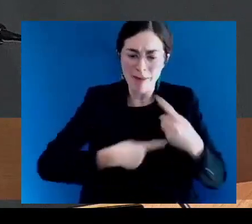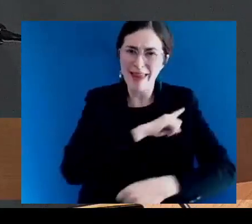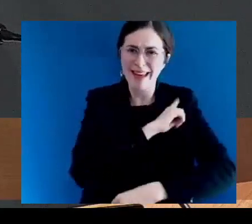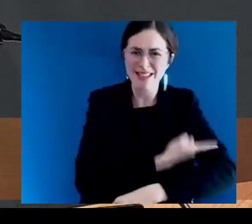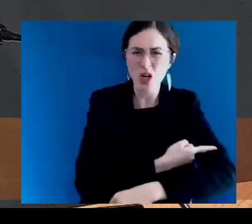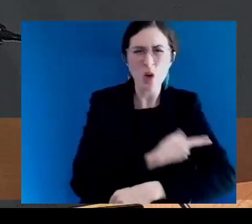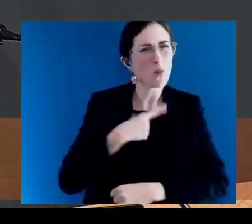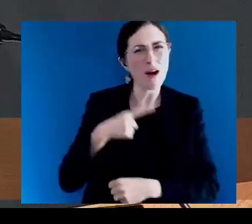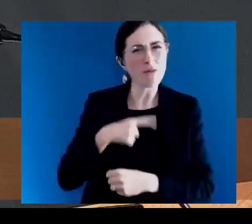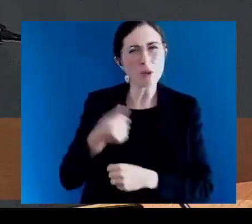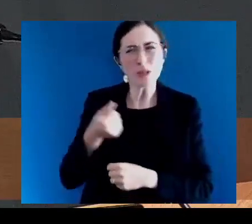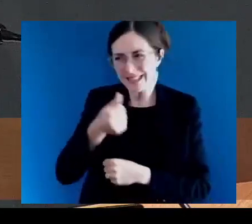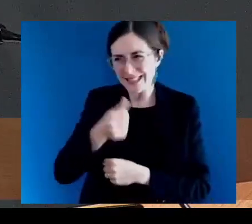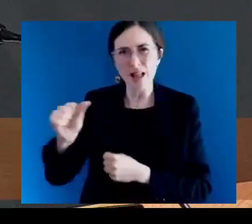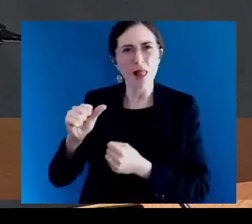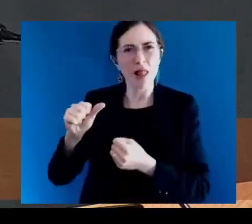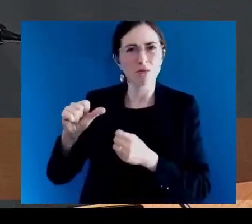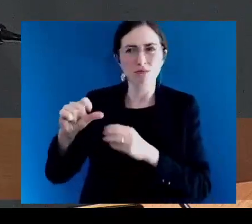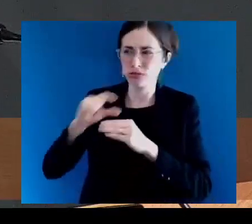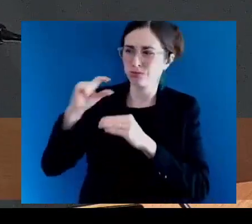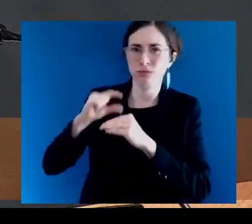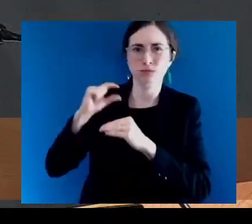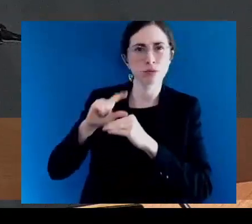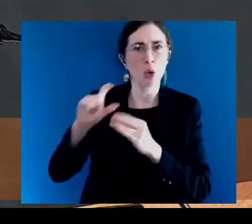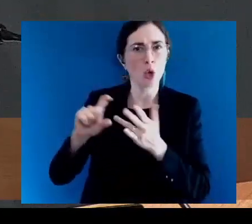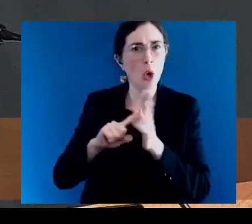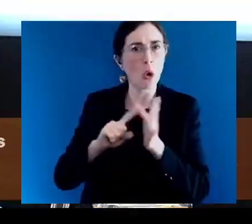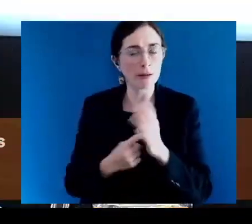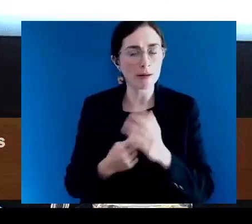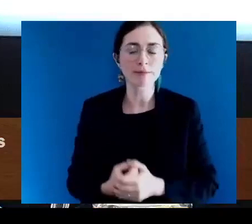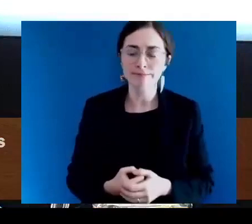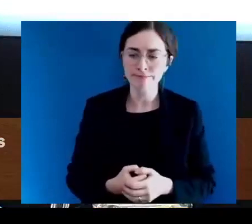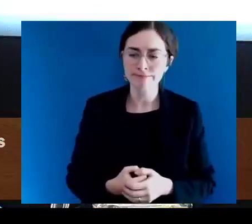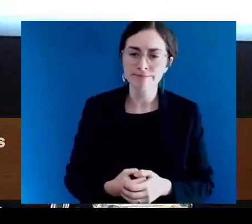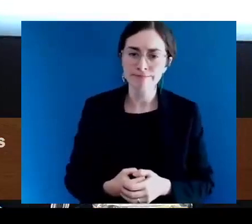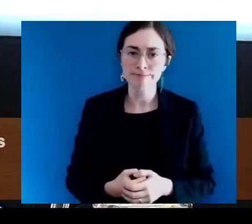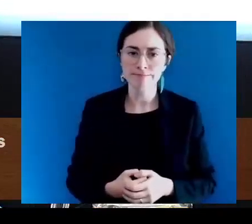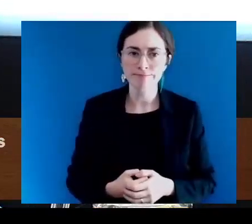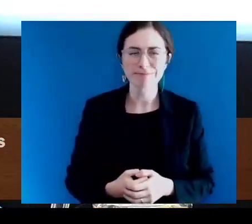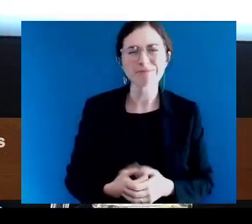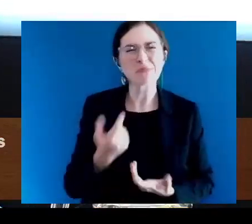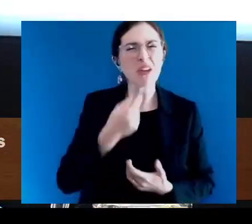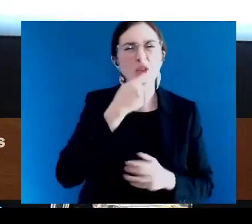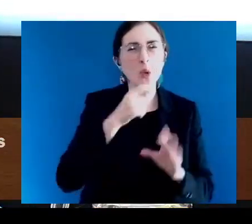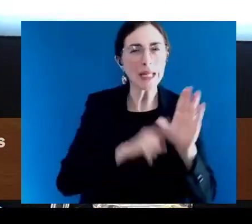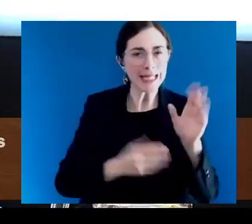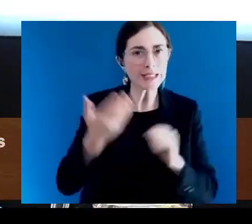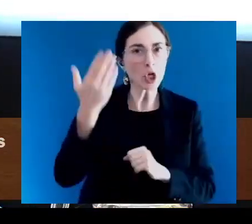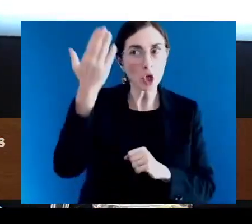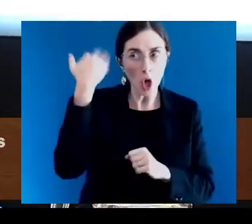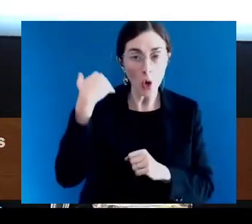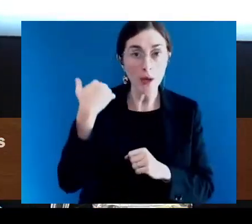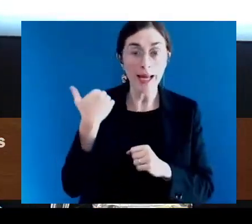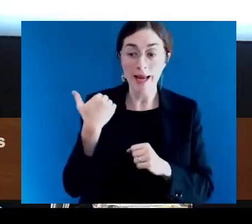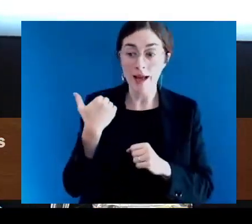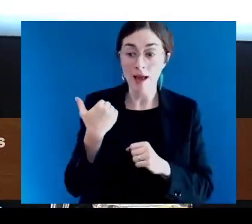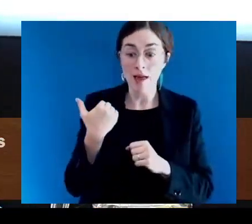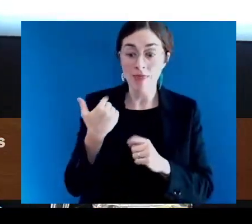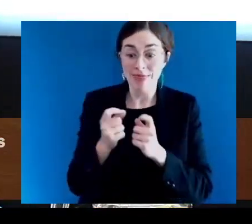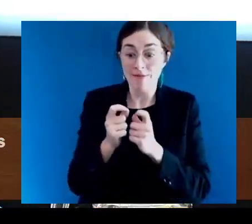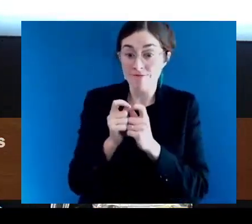explained? Well, there was a period a handful of years ago where the actual value of the royalty increased.